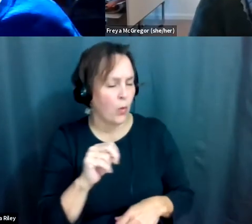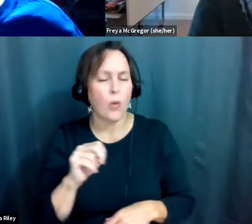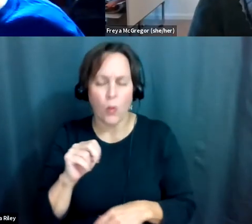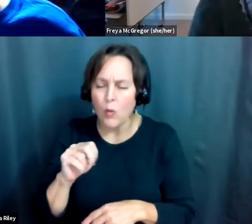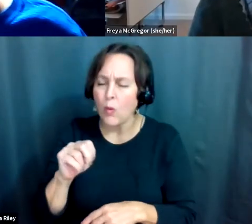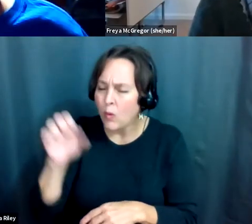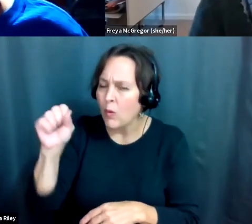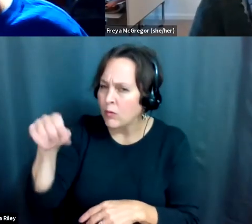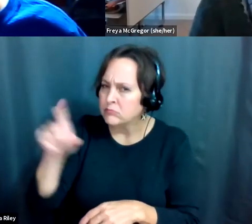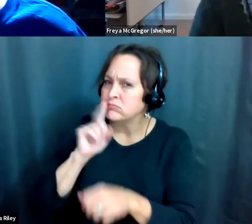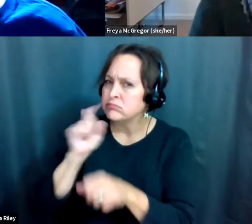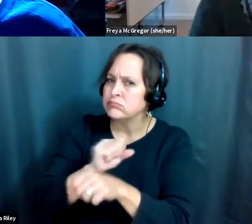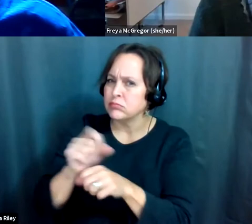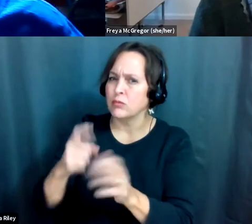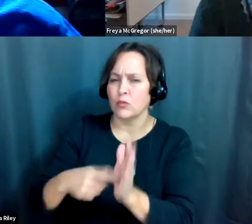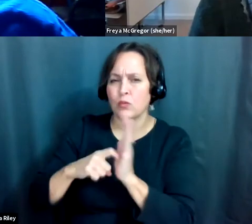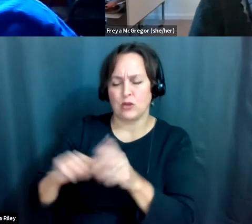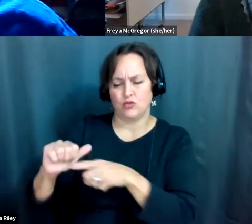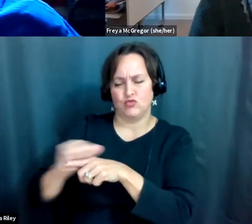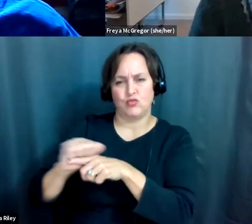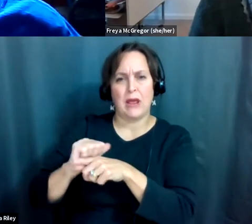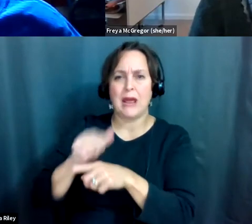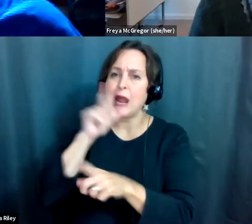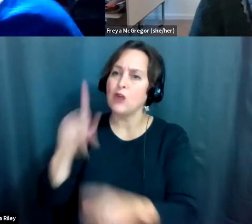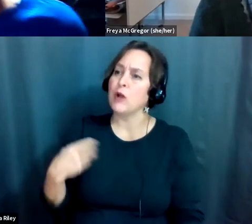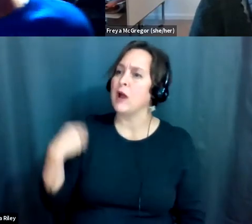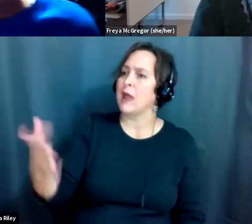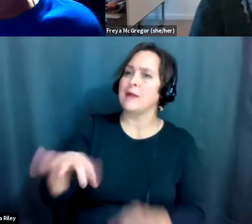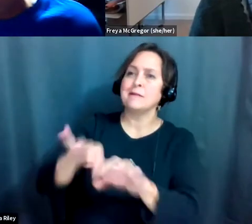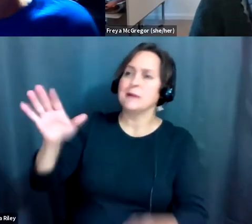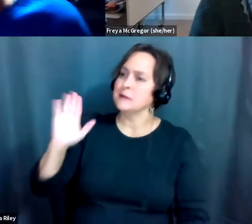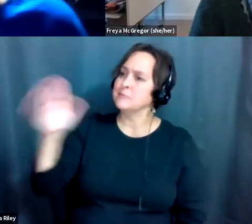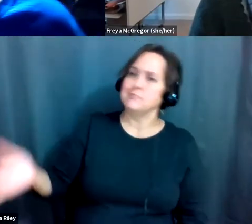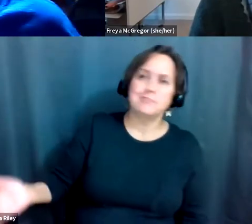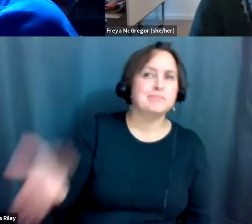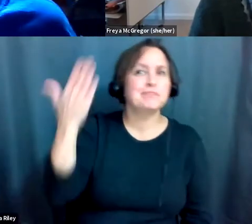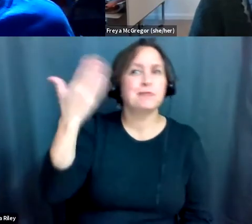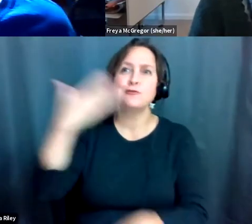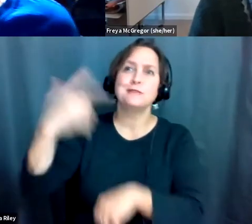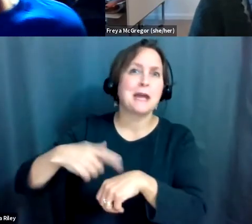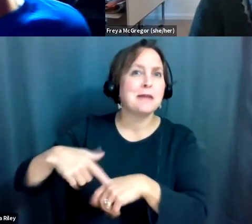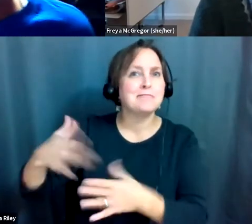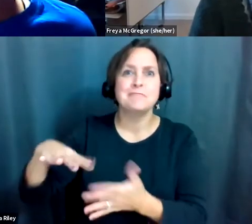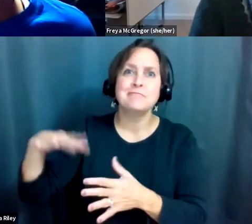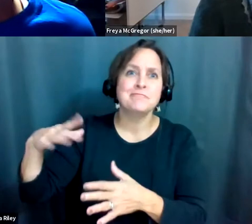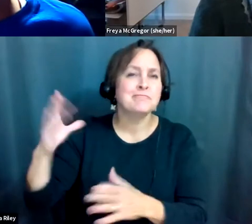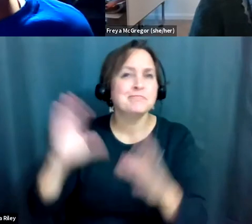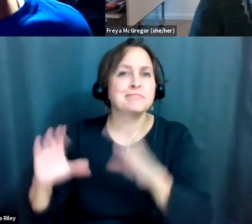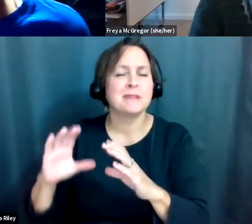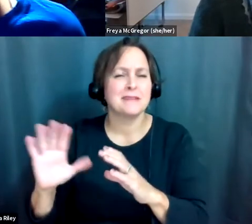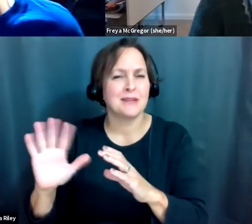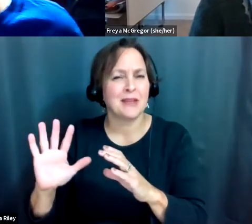not a, not a simple matter of giving the person the cane and say, Hey, go out and have a good time. Um, it requires